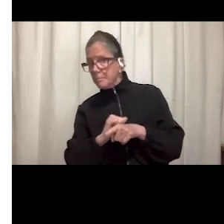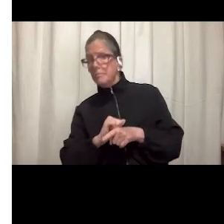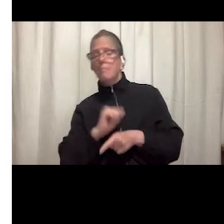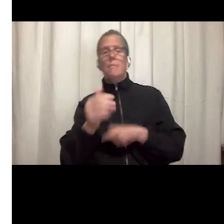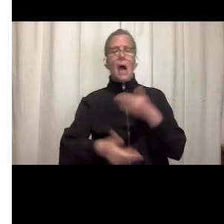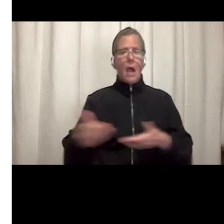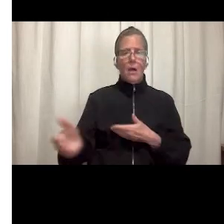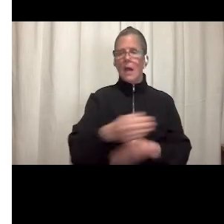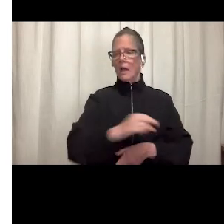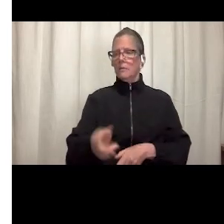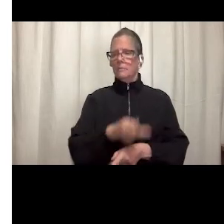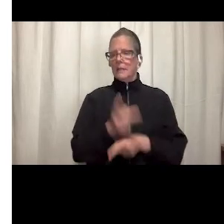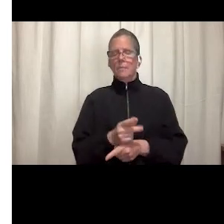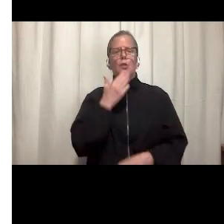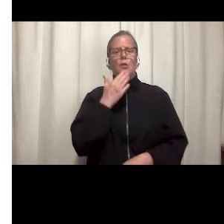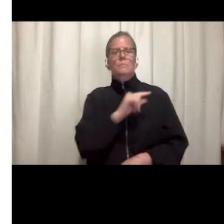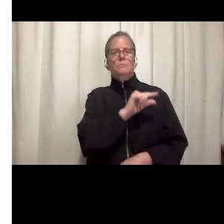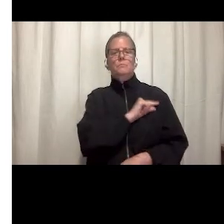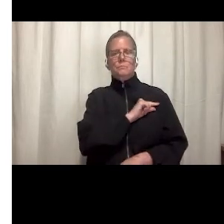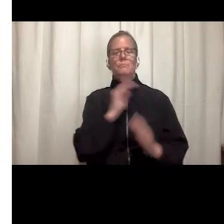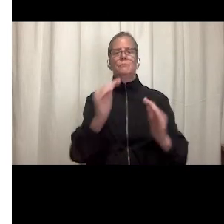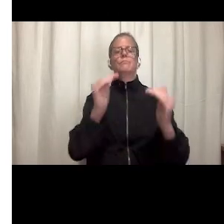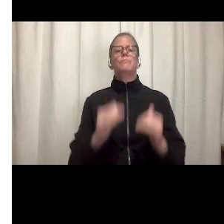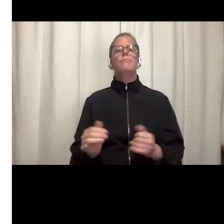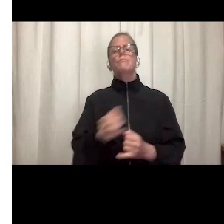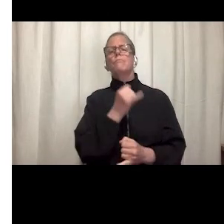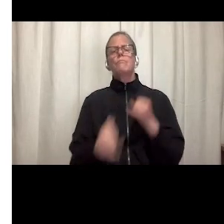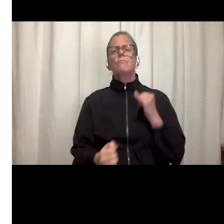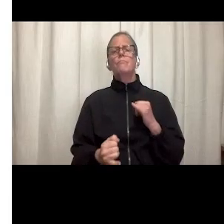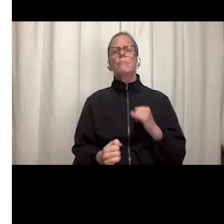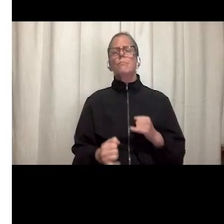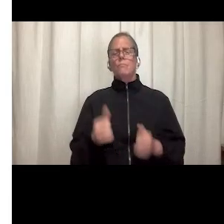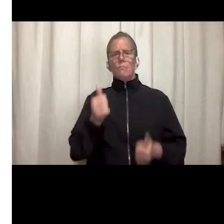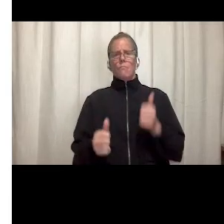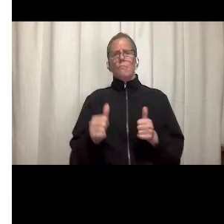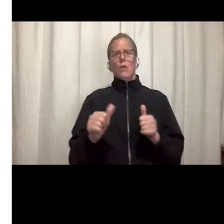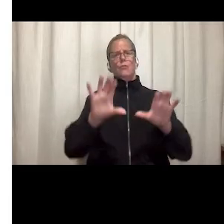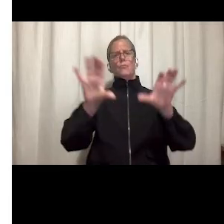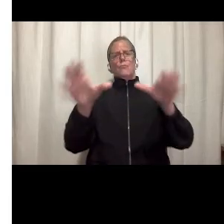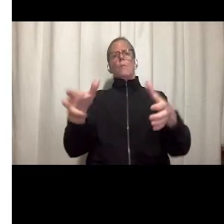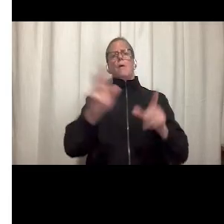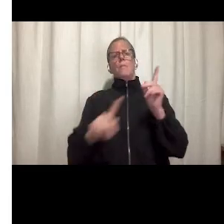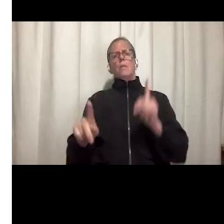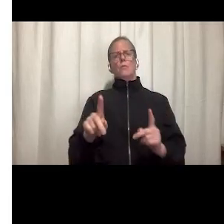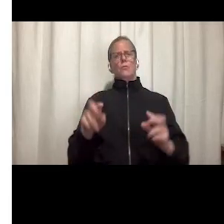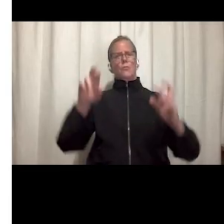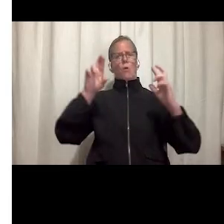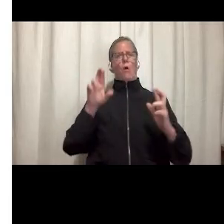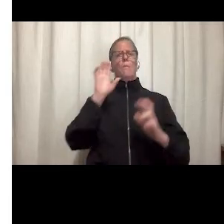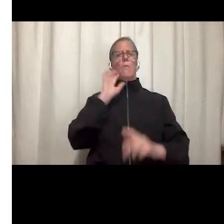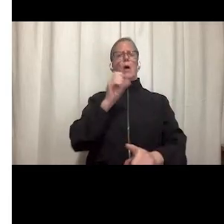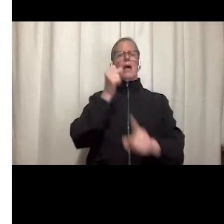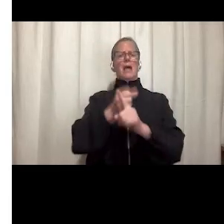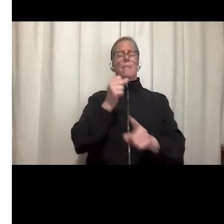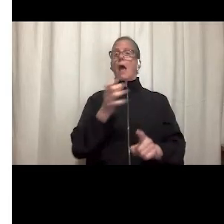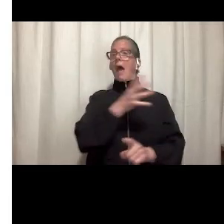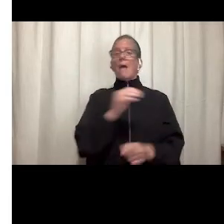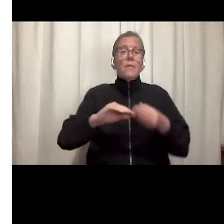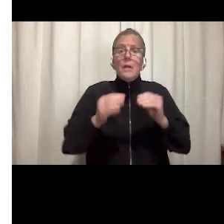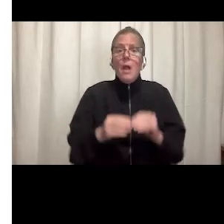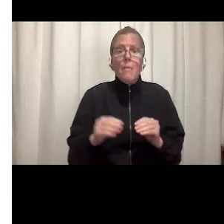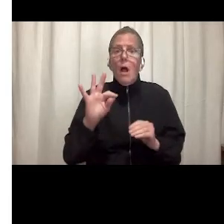quality. And finally, what population do you plan to reach and how many individuals? Be